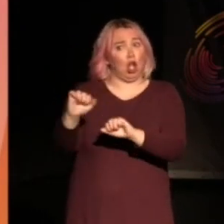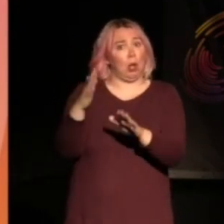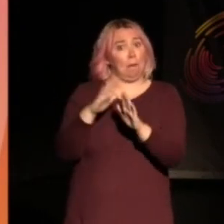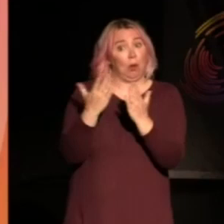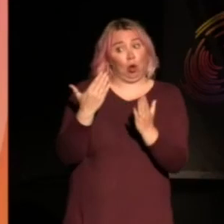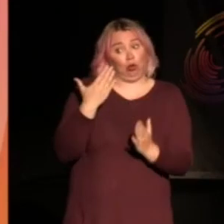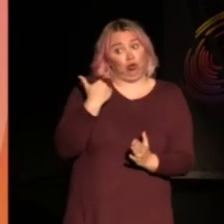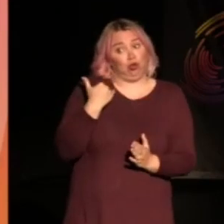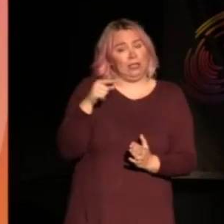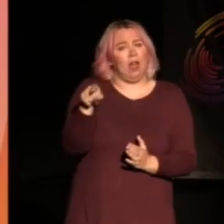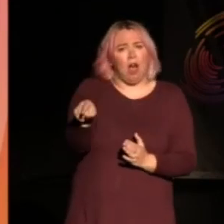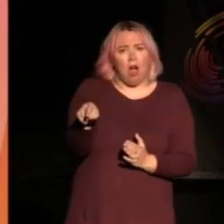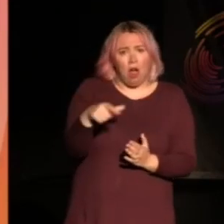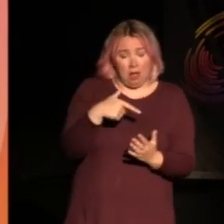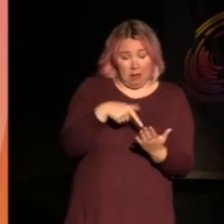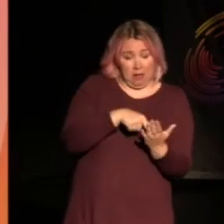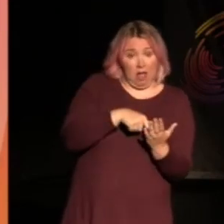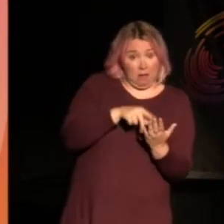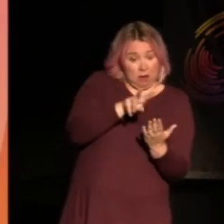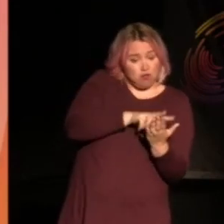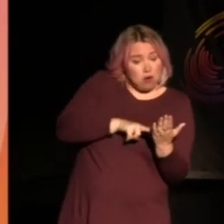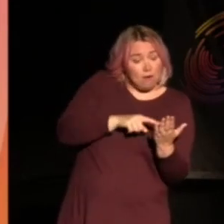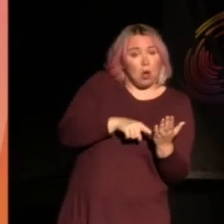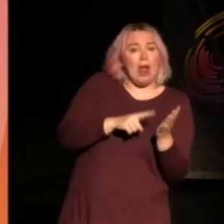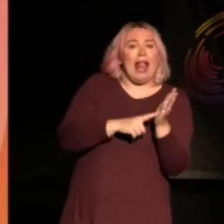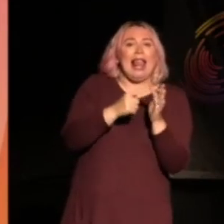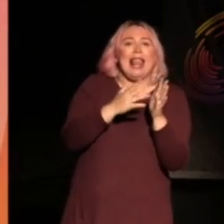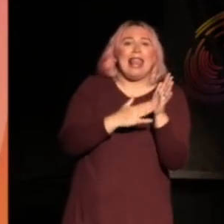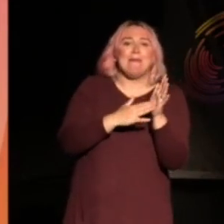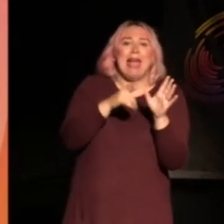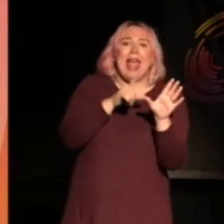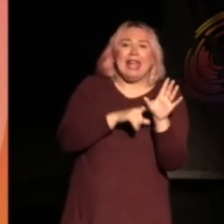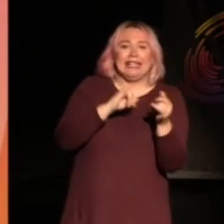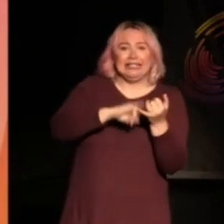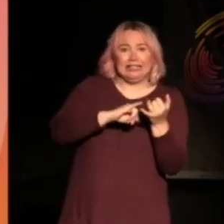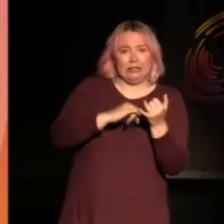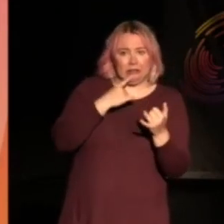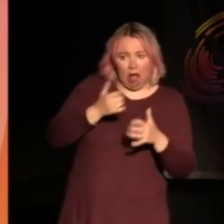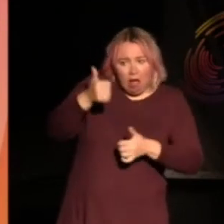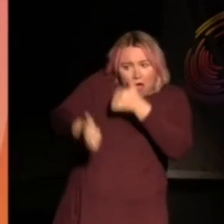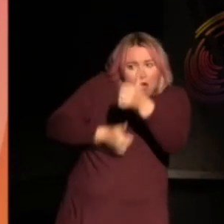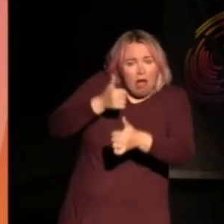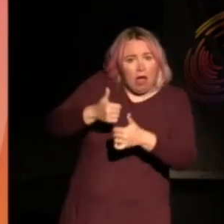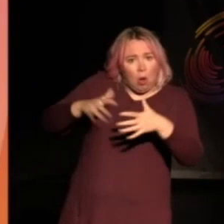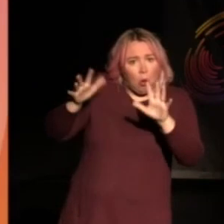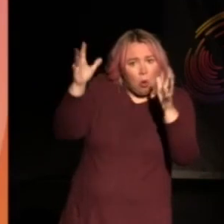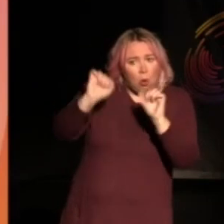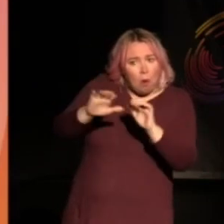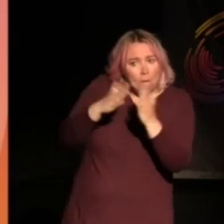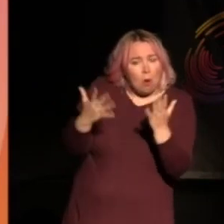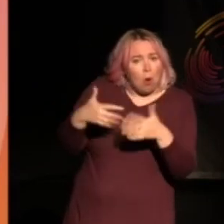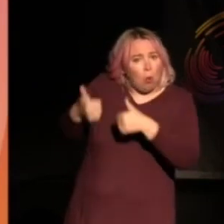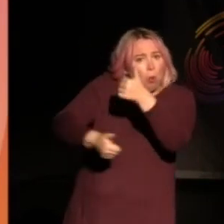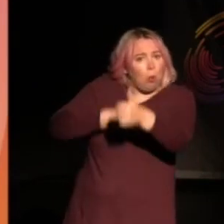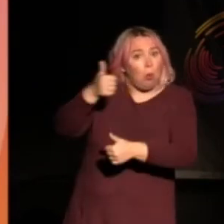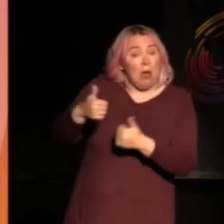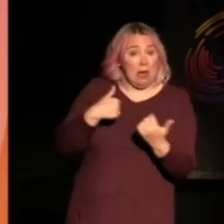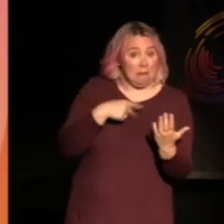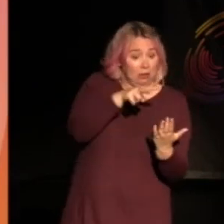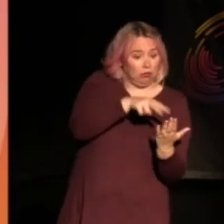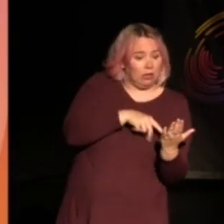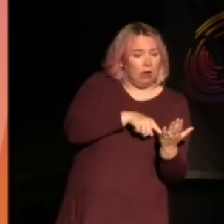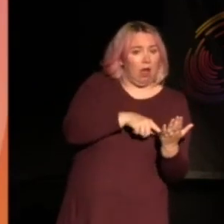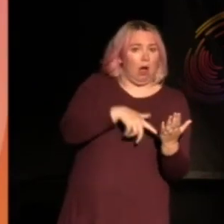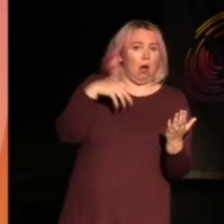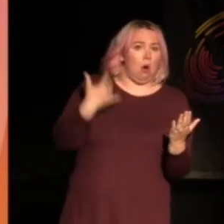outstanding work of breathtaking beauty by Lem Sissay and brilliant by Robin McFarlane. I've had the chance to read it, and they are right, so I